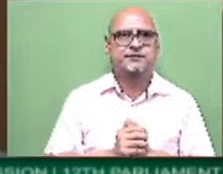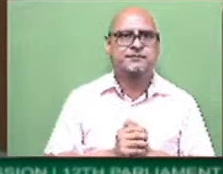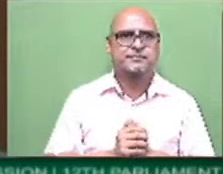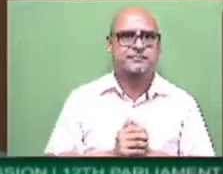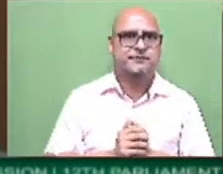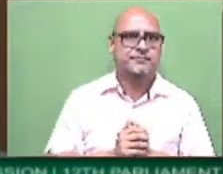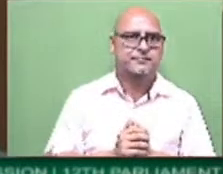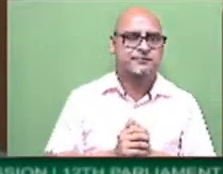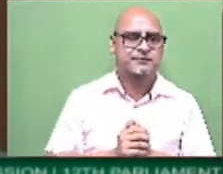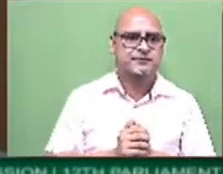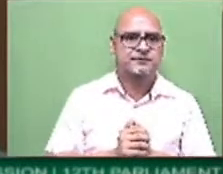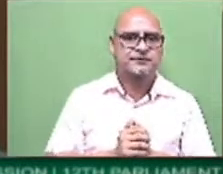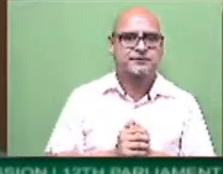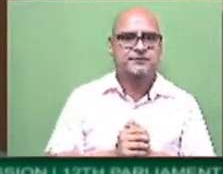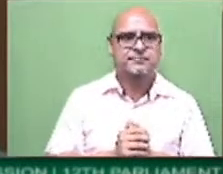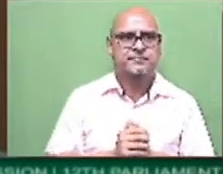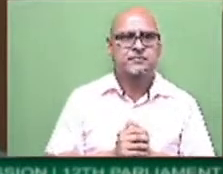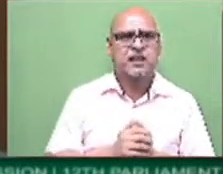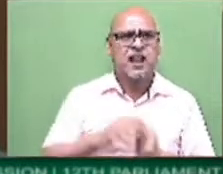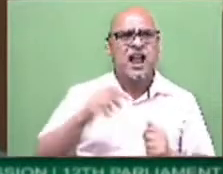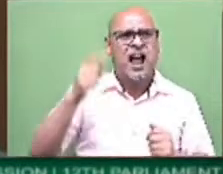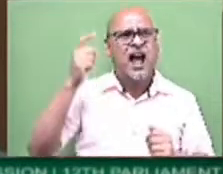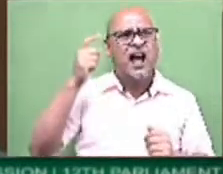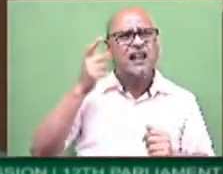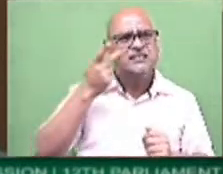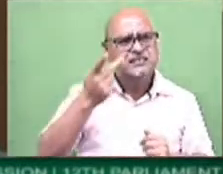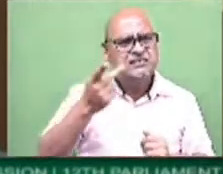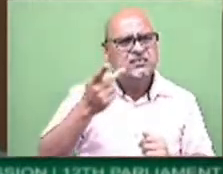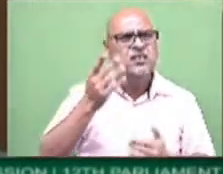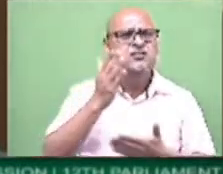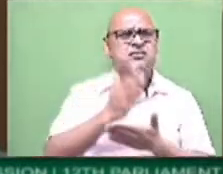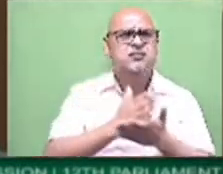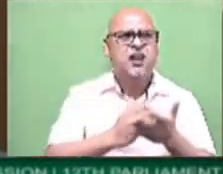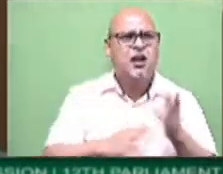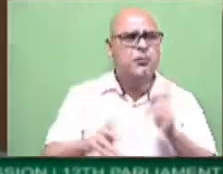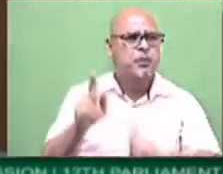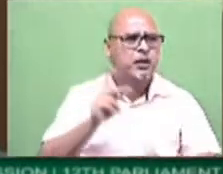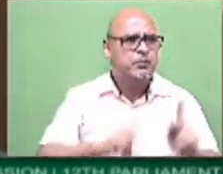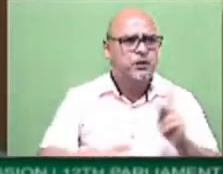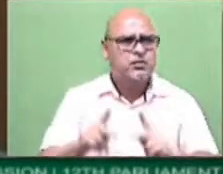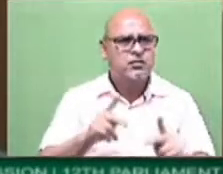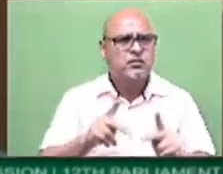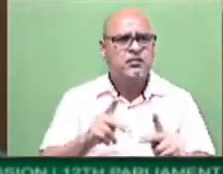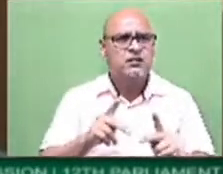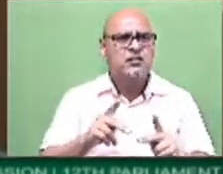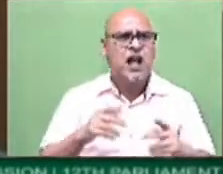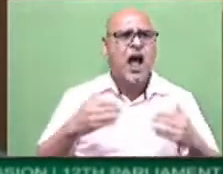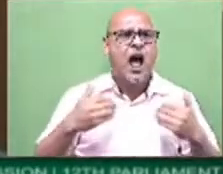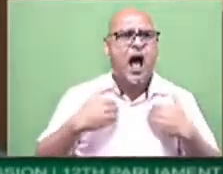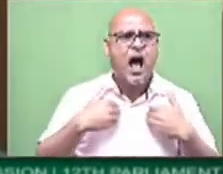mask wearing is that people have on a mask. I think it's important that